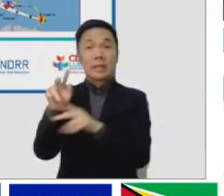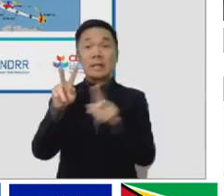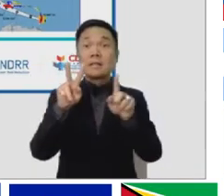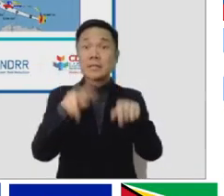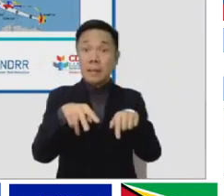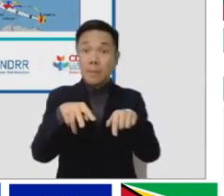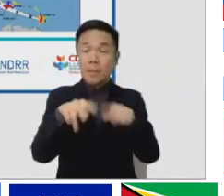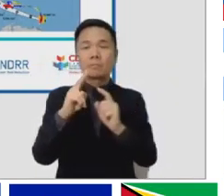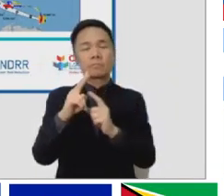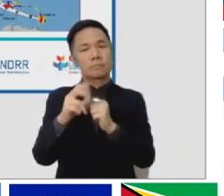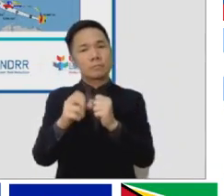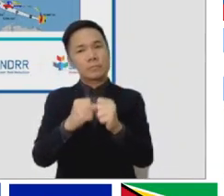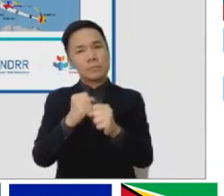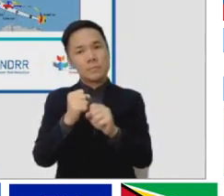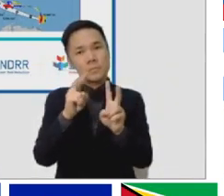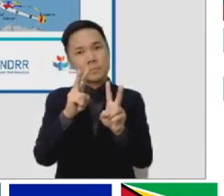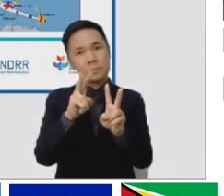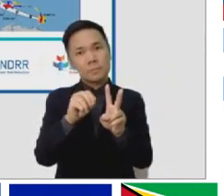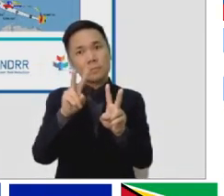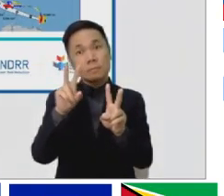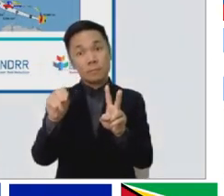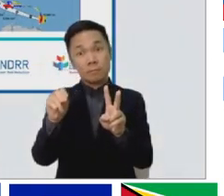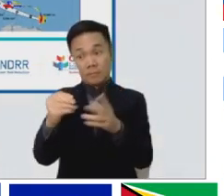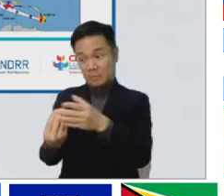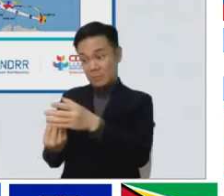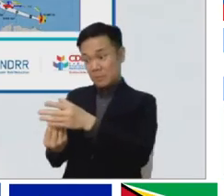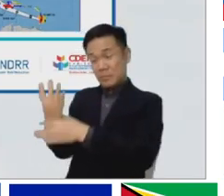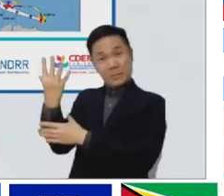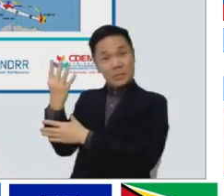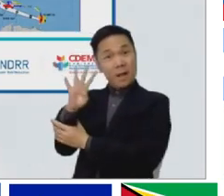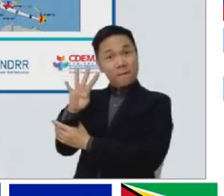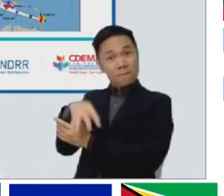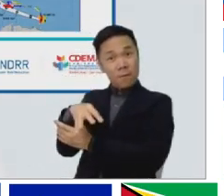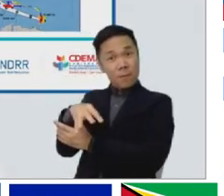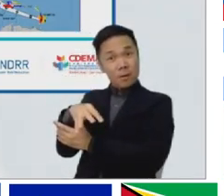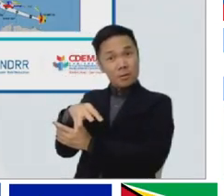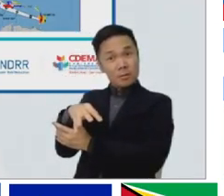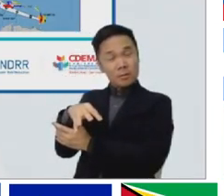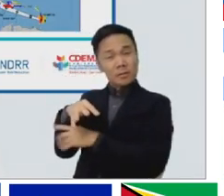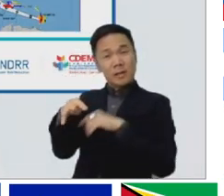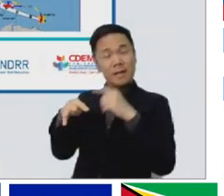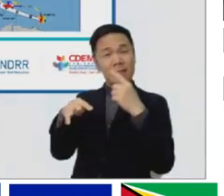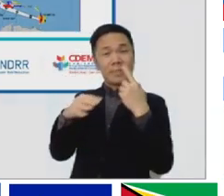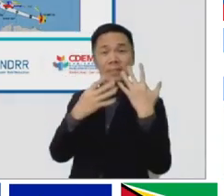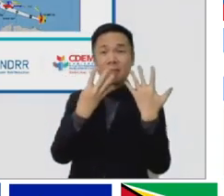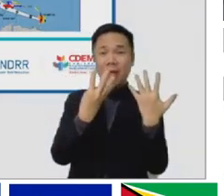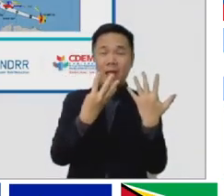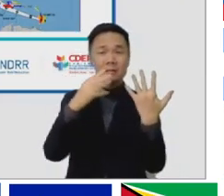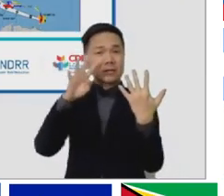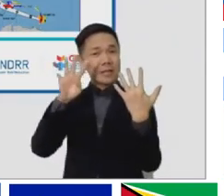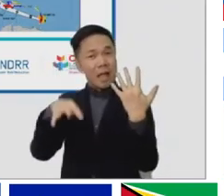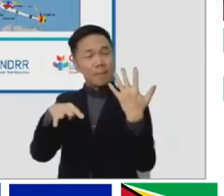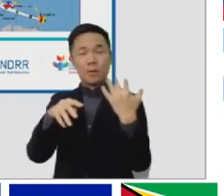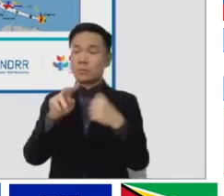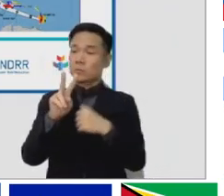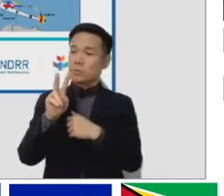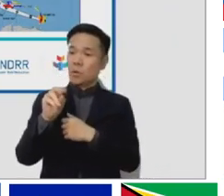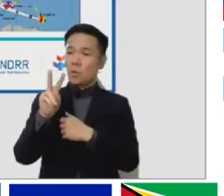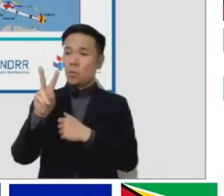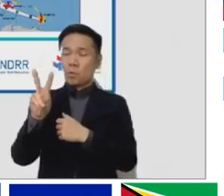of course, we had the eruption on April the 9th, 2021, followed by flooding